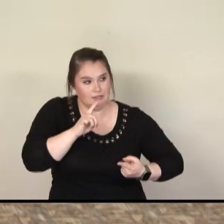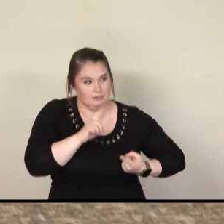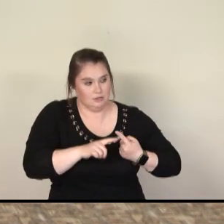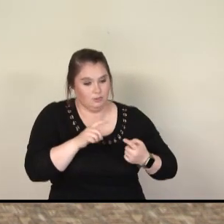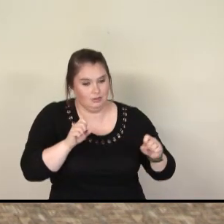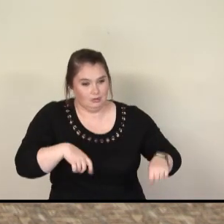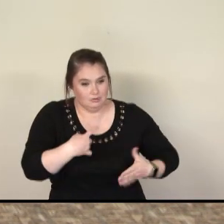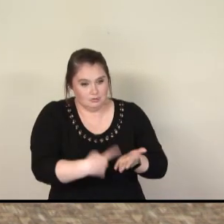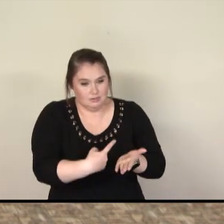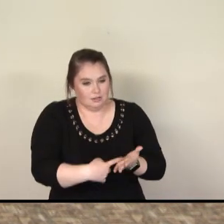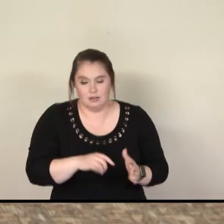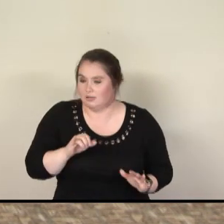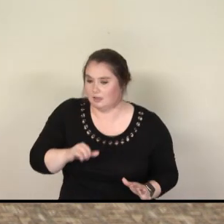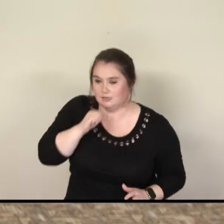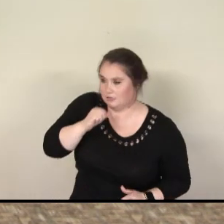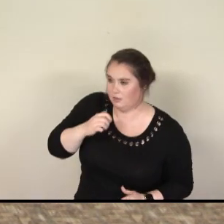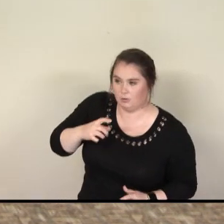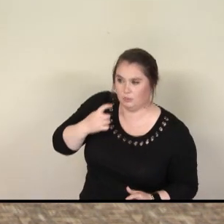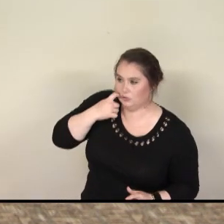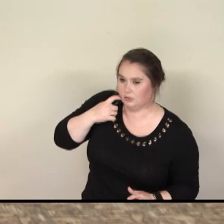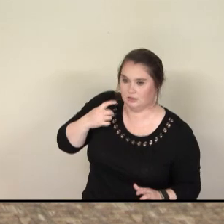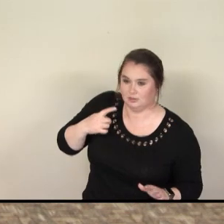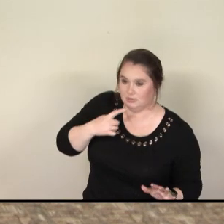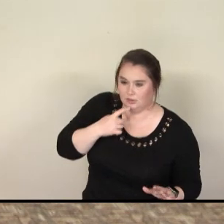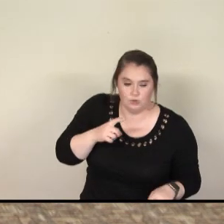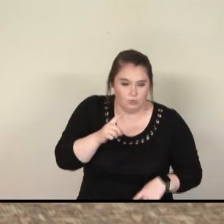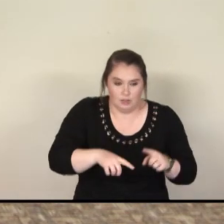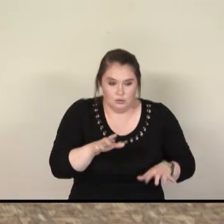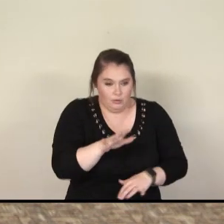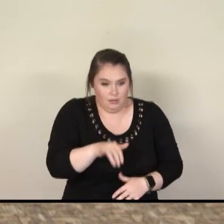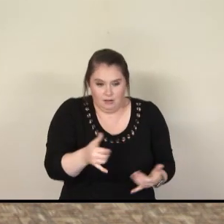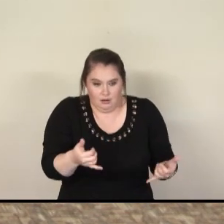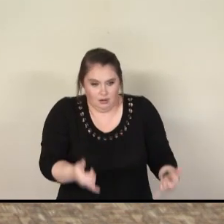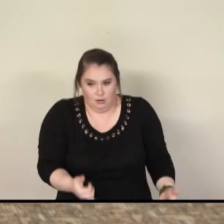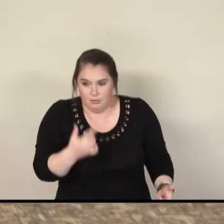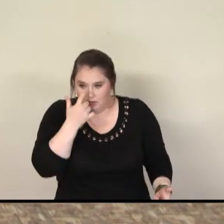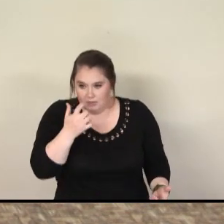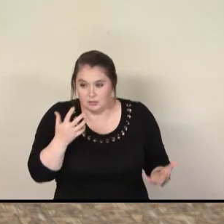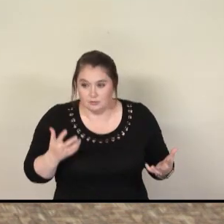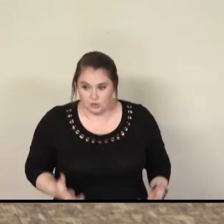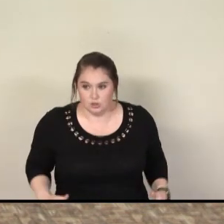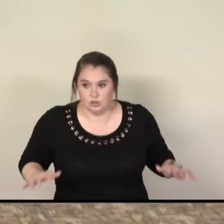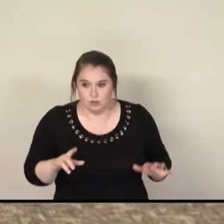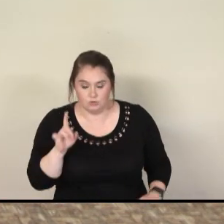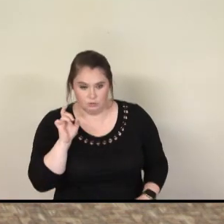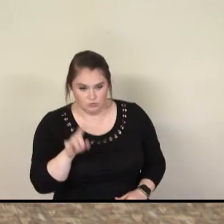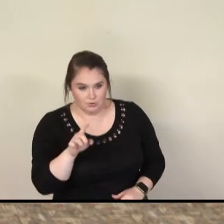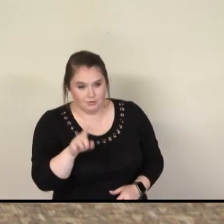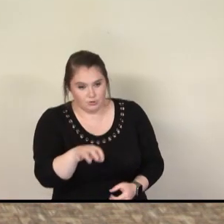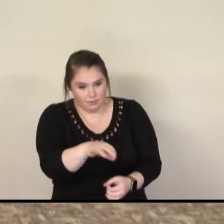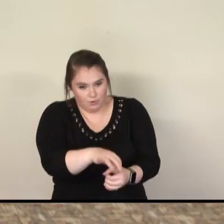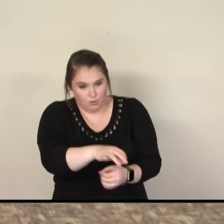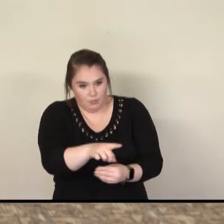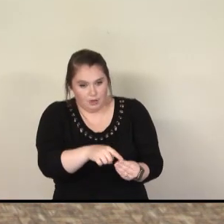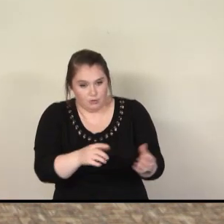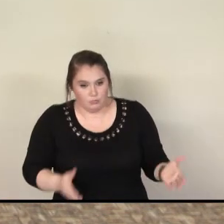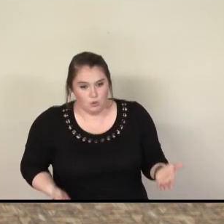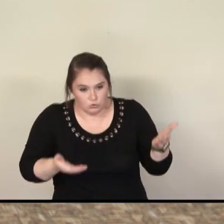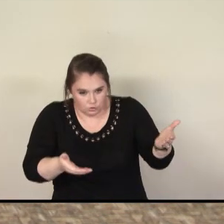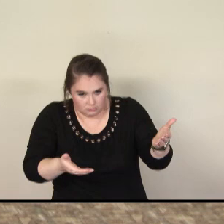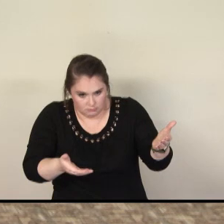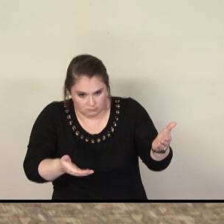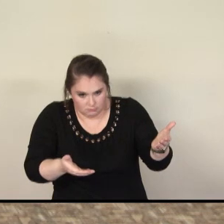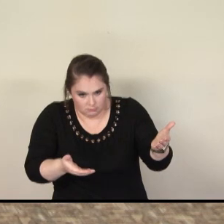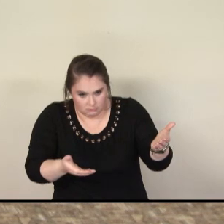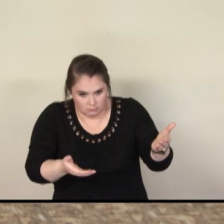to decide on That's this. not what we just agenda voted item. for. You can't do that now because the question's been called and you have to vote on the motion.